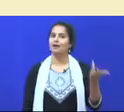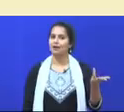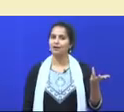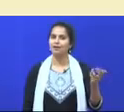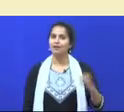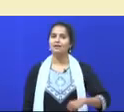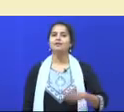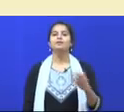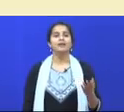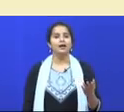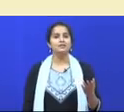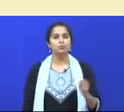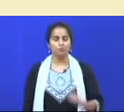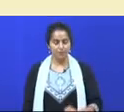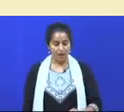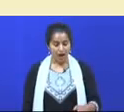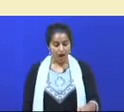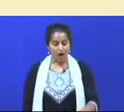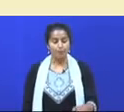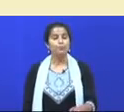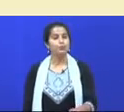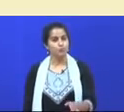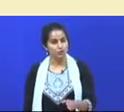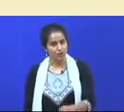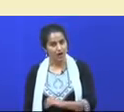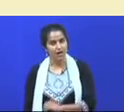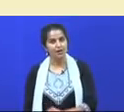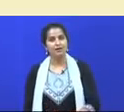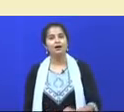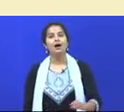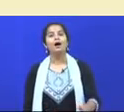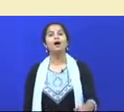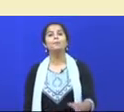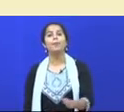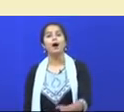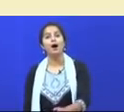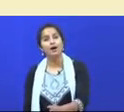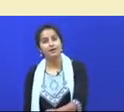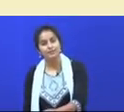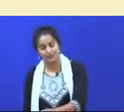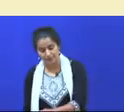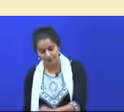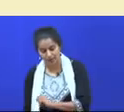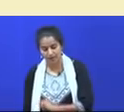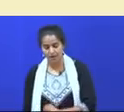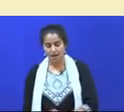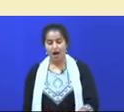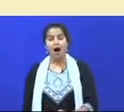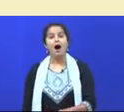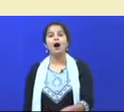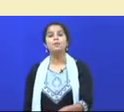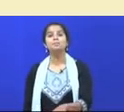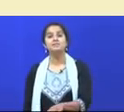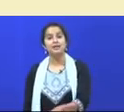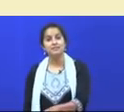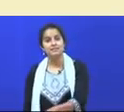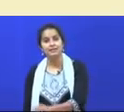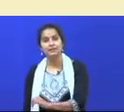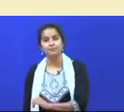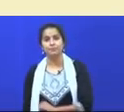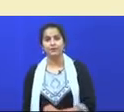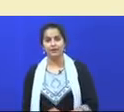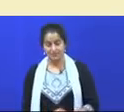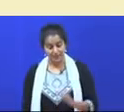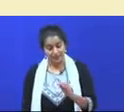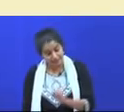Bhavan kaha. The answer would be Aham Purushaha, Aham Bharatiyaha, Aham